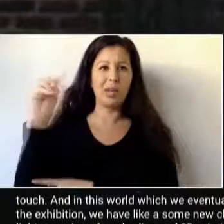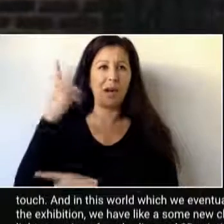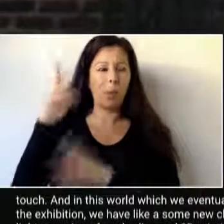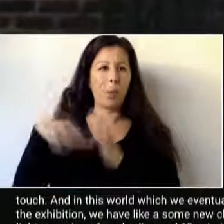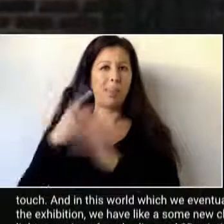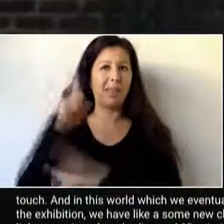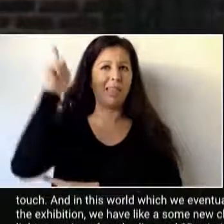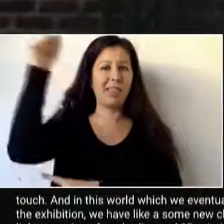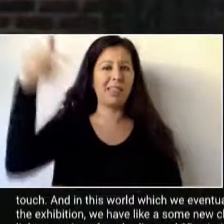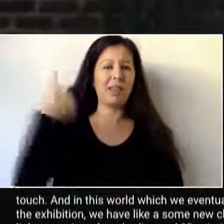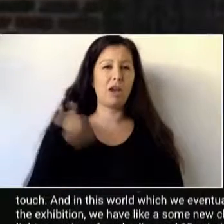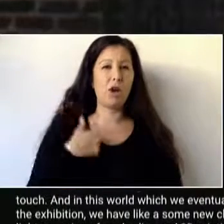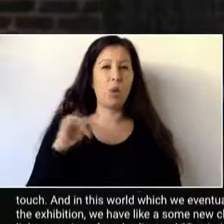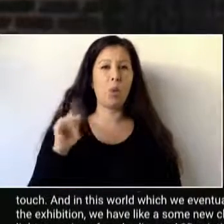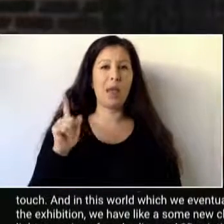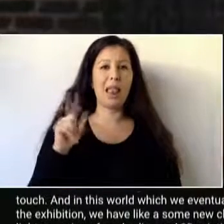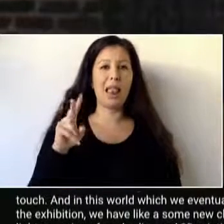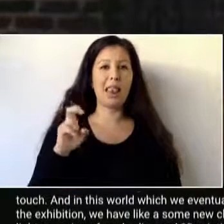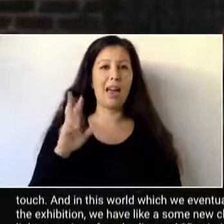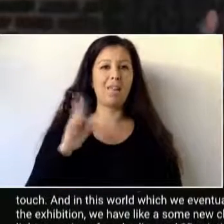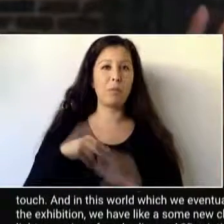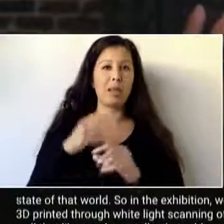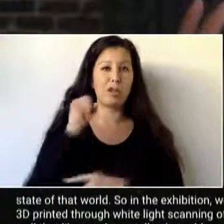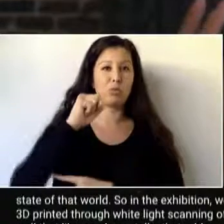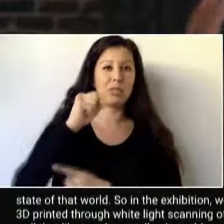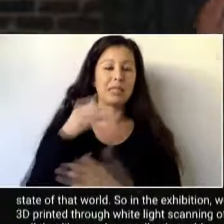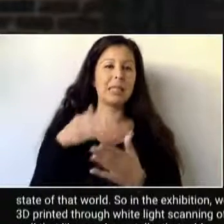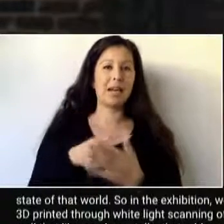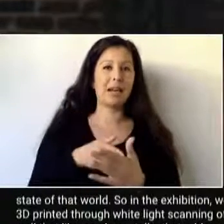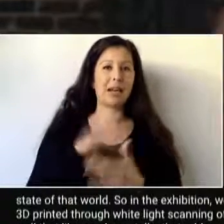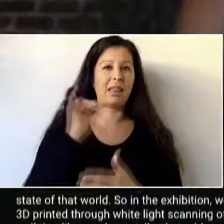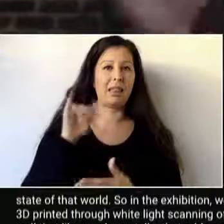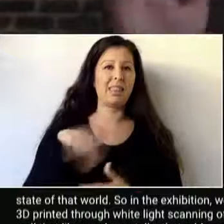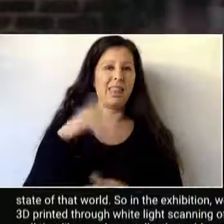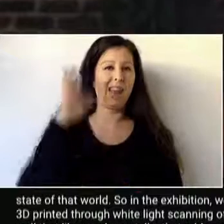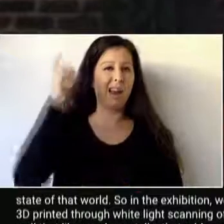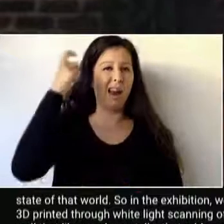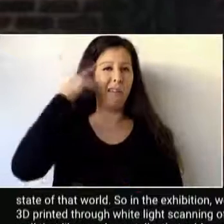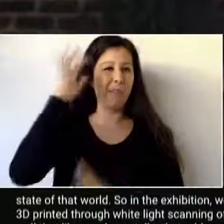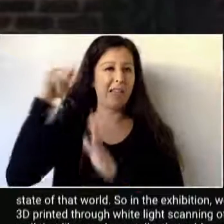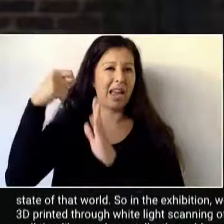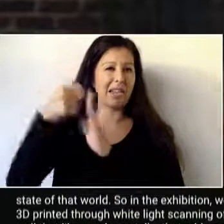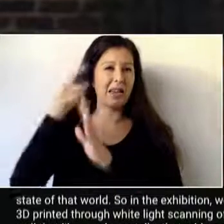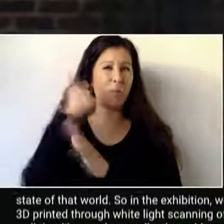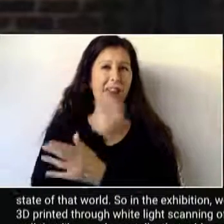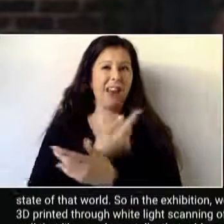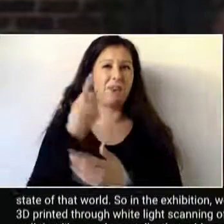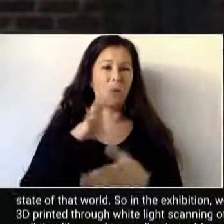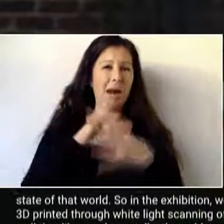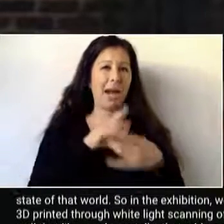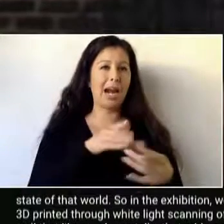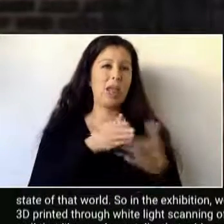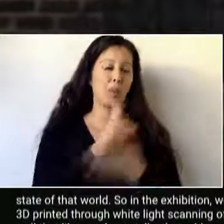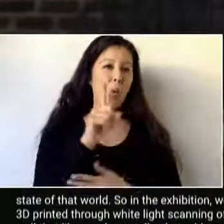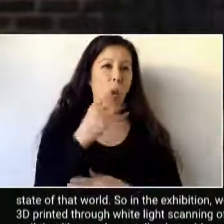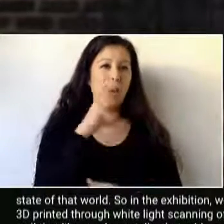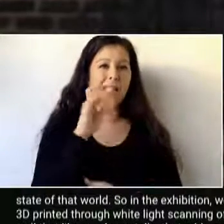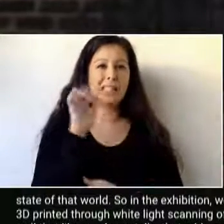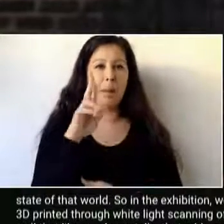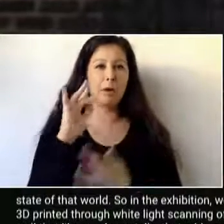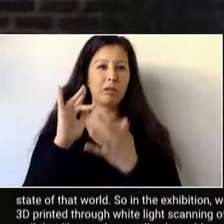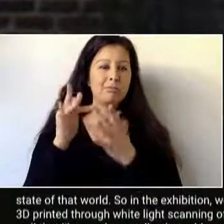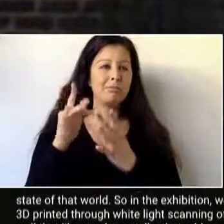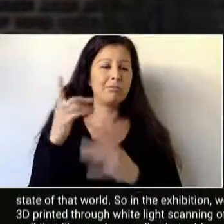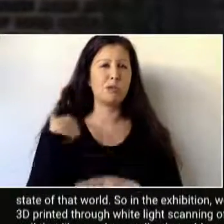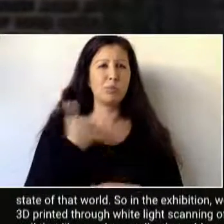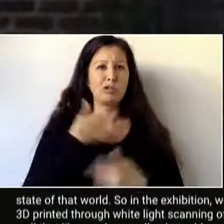like participate in the resistance against that world where everyone is connected to the cyber world. So we're trying to have a relationship with